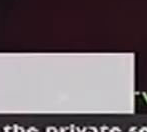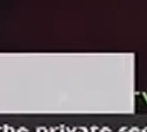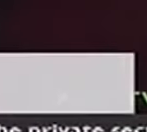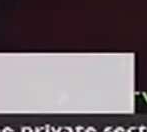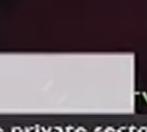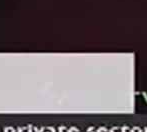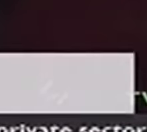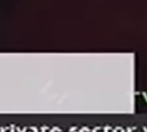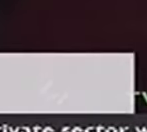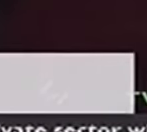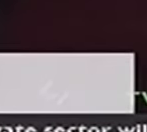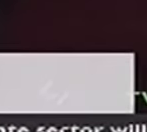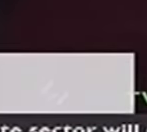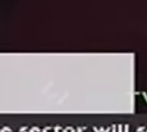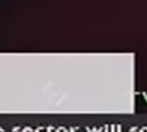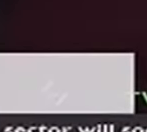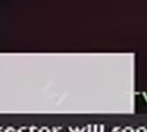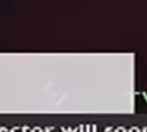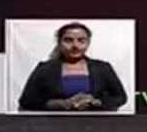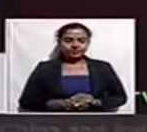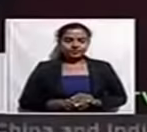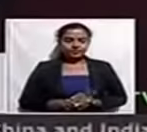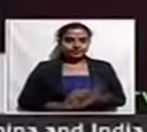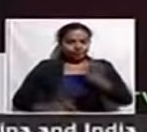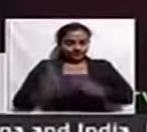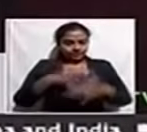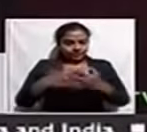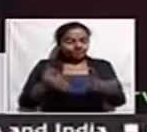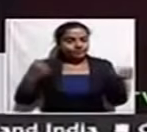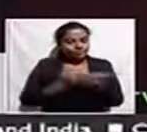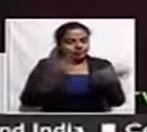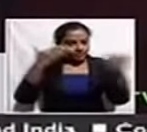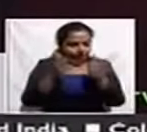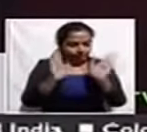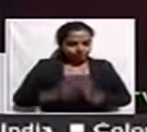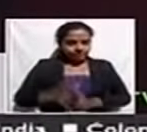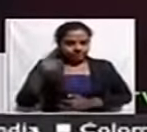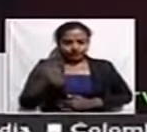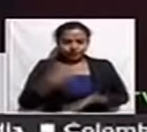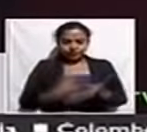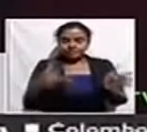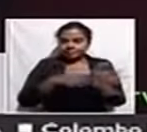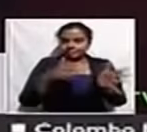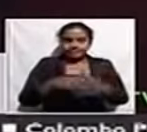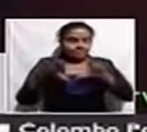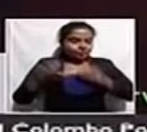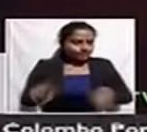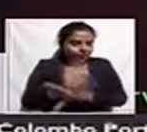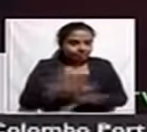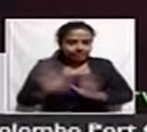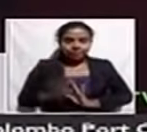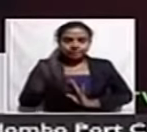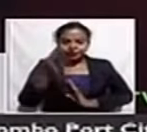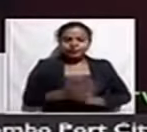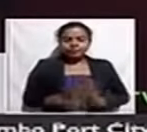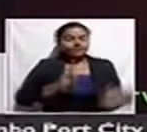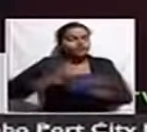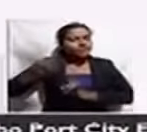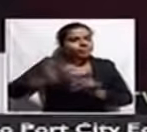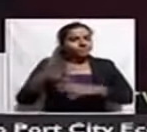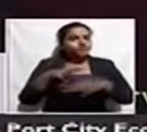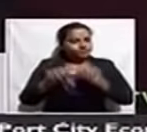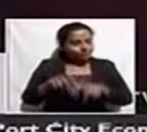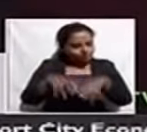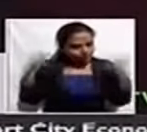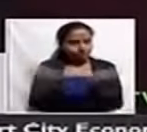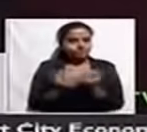That provision talks about investments. It does not refer to a visa. Visas are processed through the immigration and Emigration Department. These are the lies that